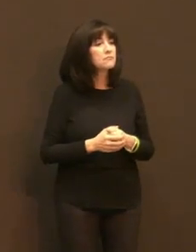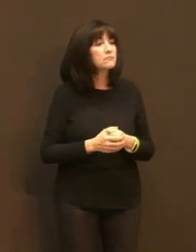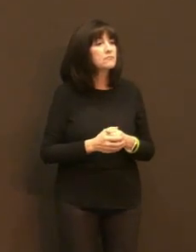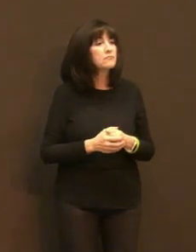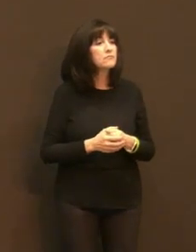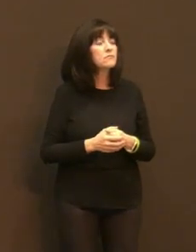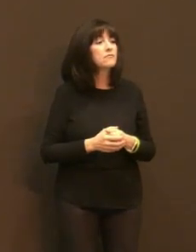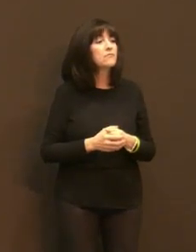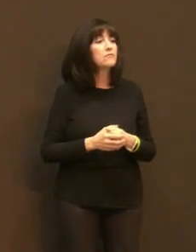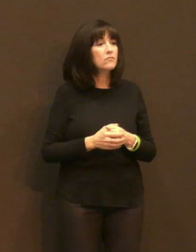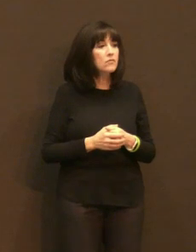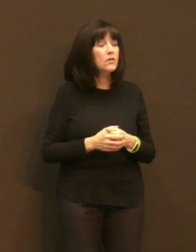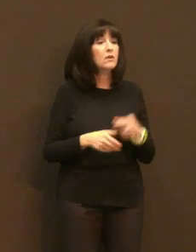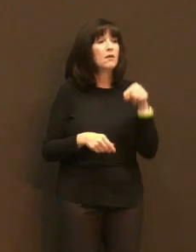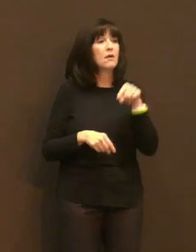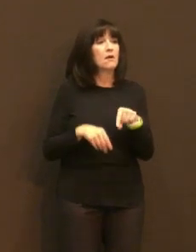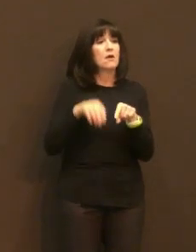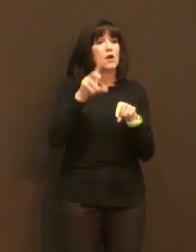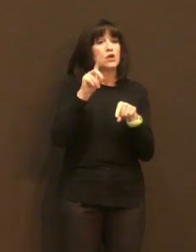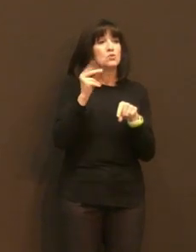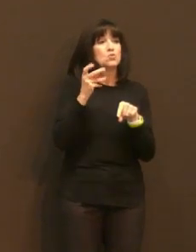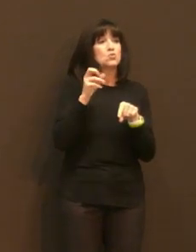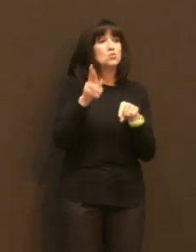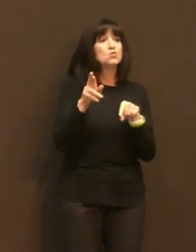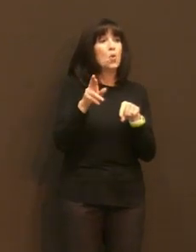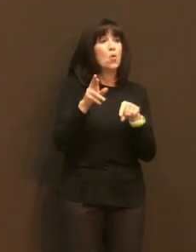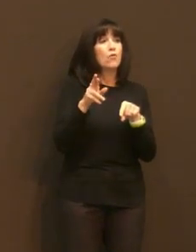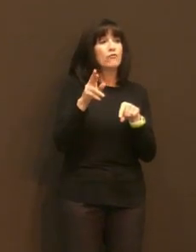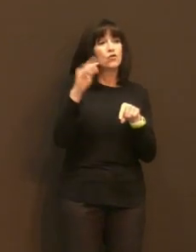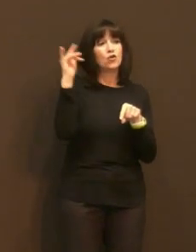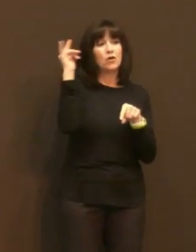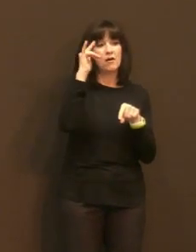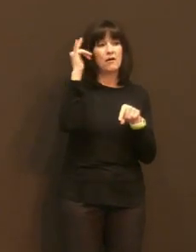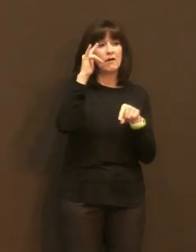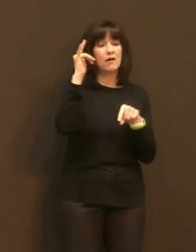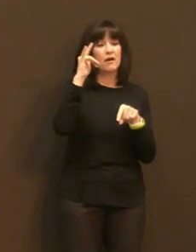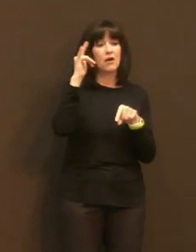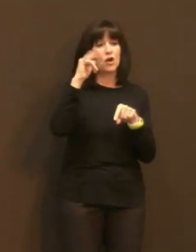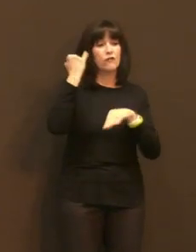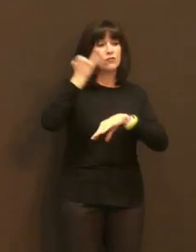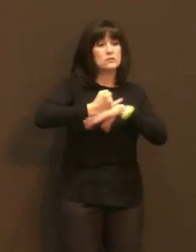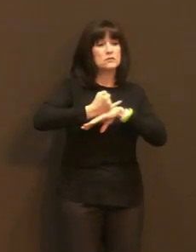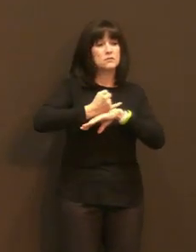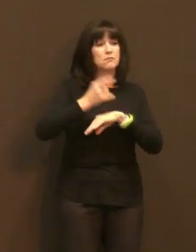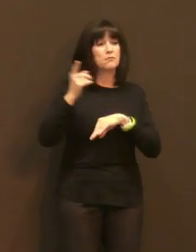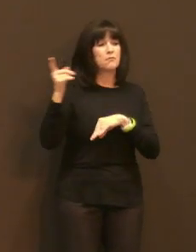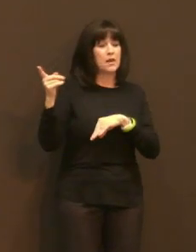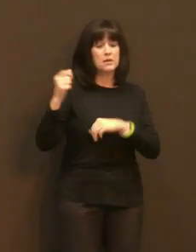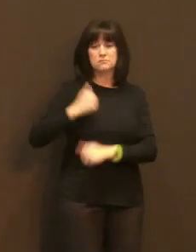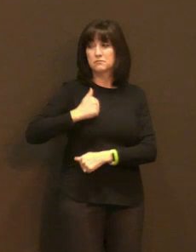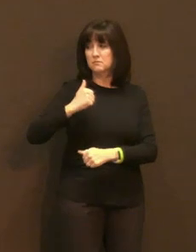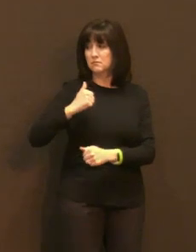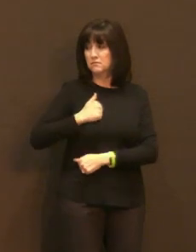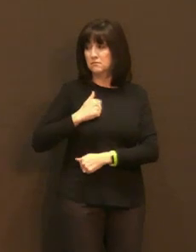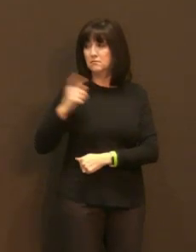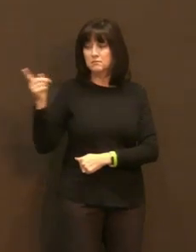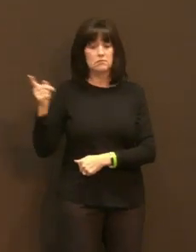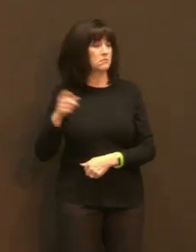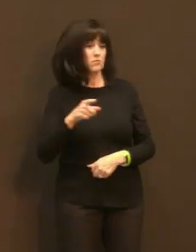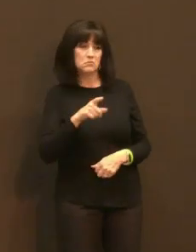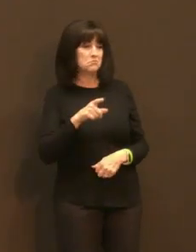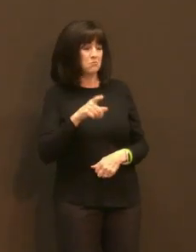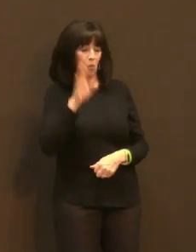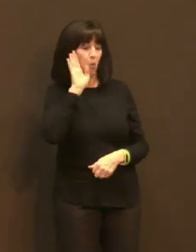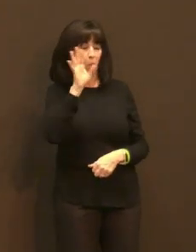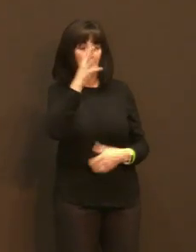be included in Delaware numbers, or is that considered different since it's a military? It would be included in